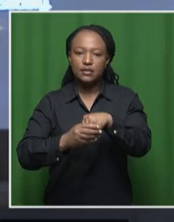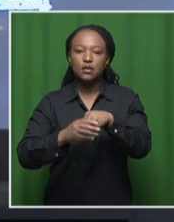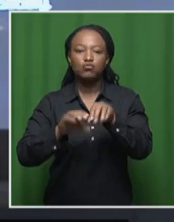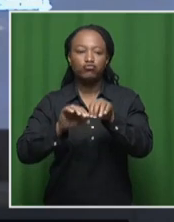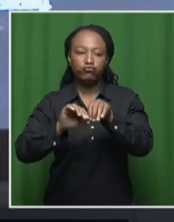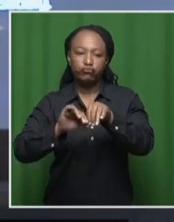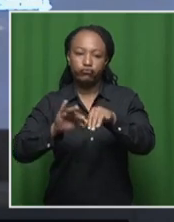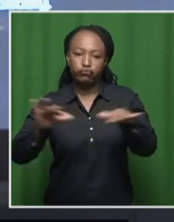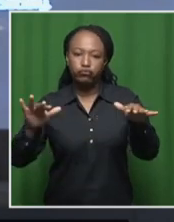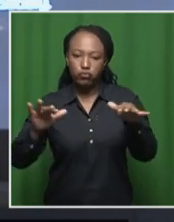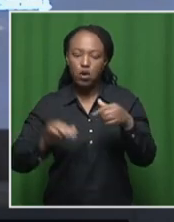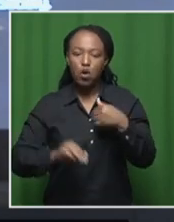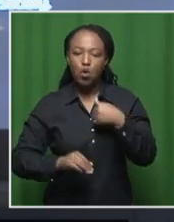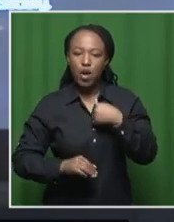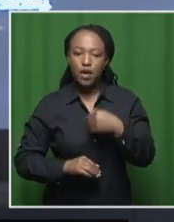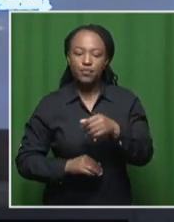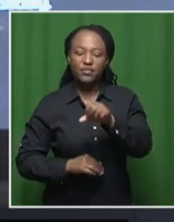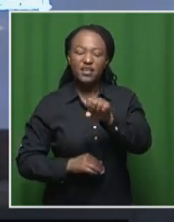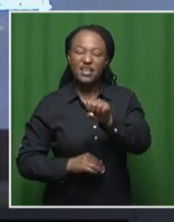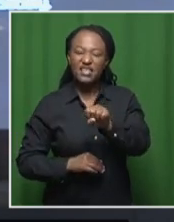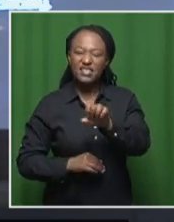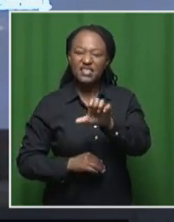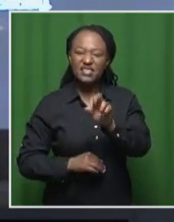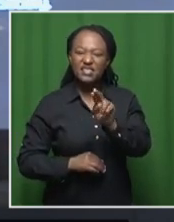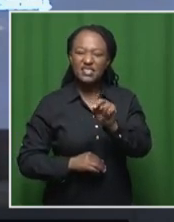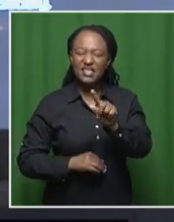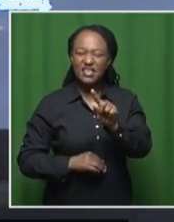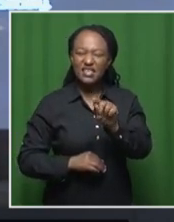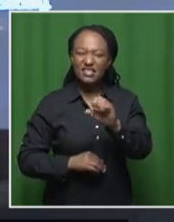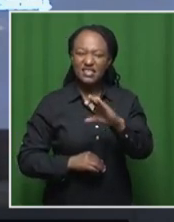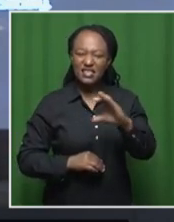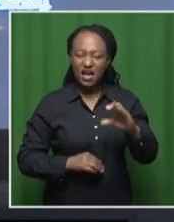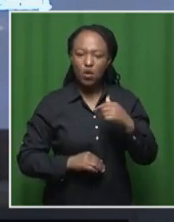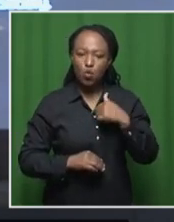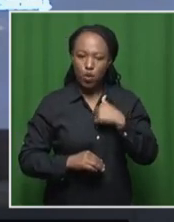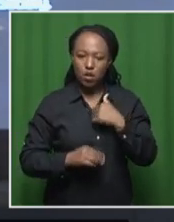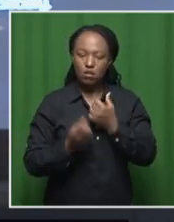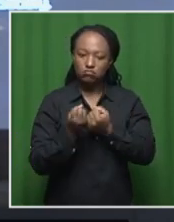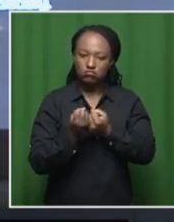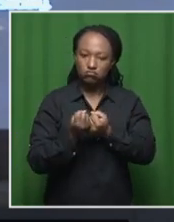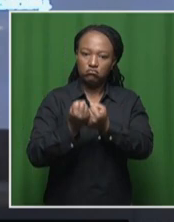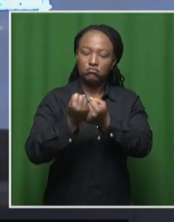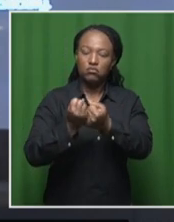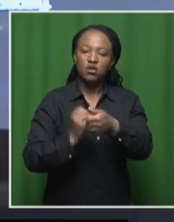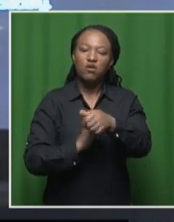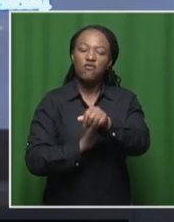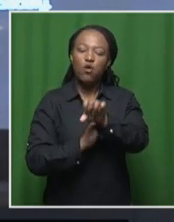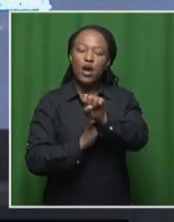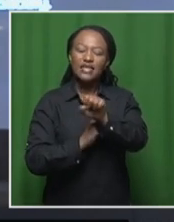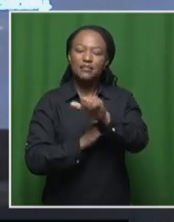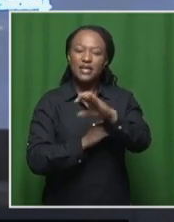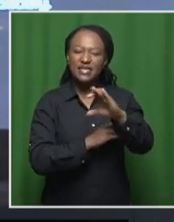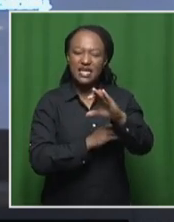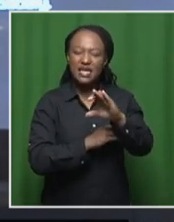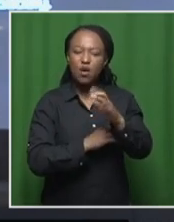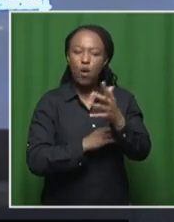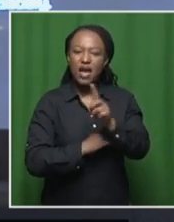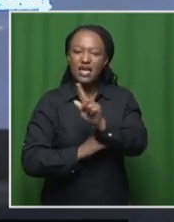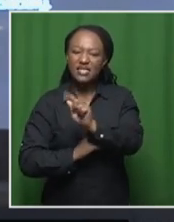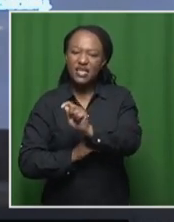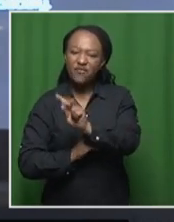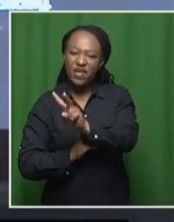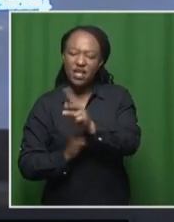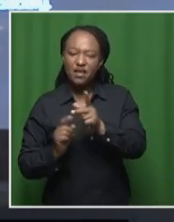at Sentech, we carry broadcasters such as the SABC, both in radio and television, from the old days